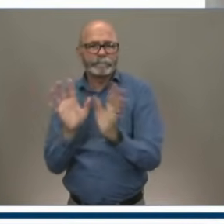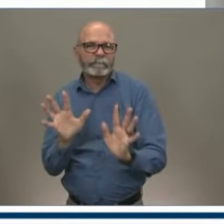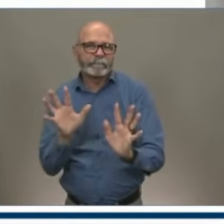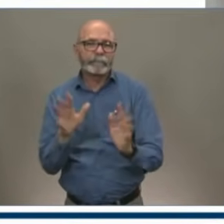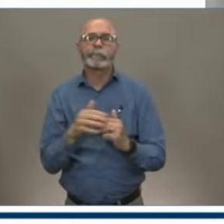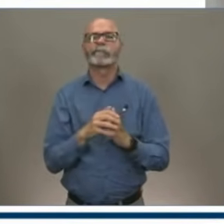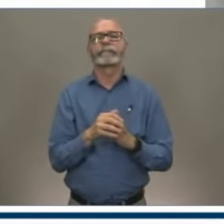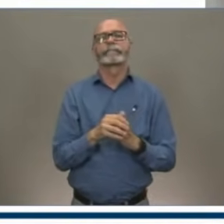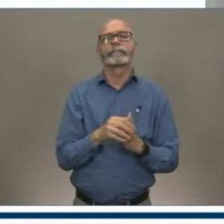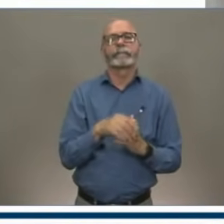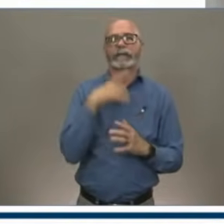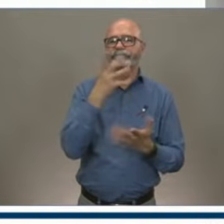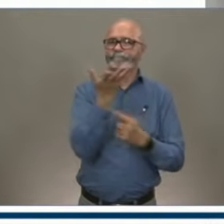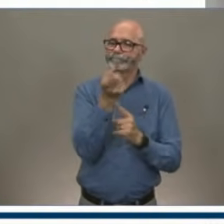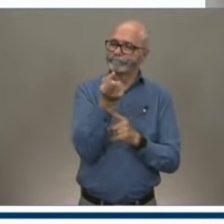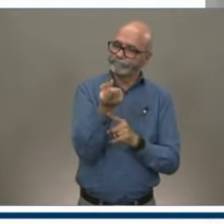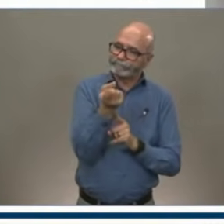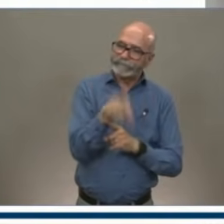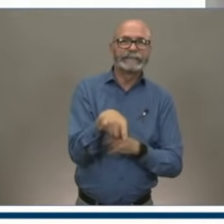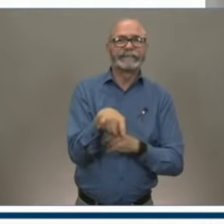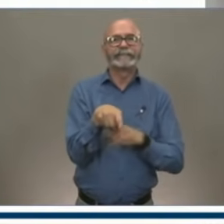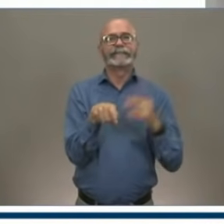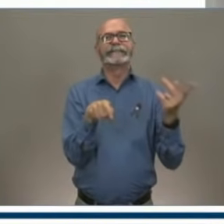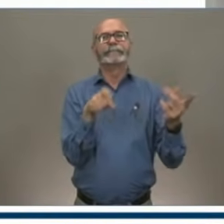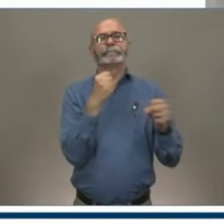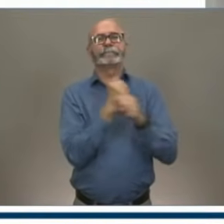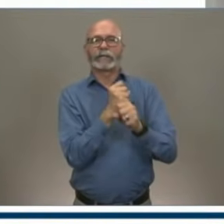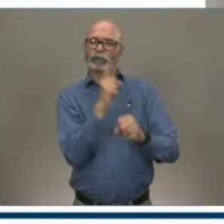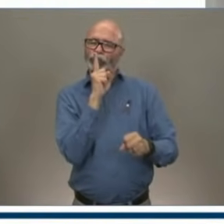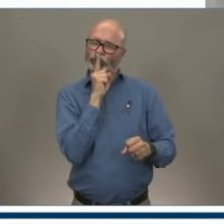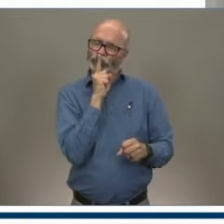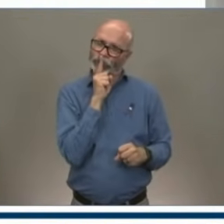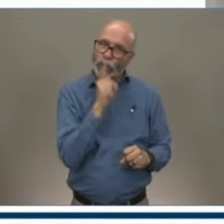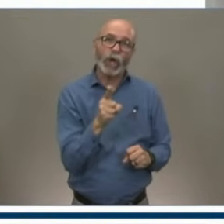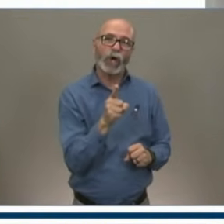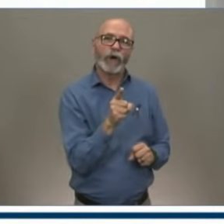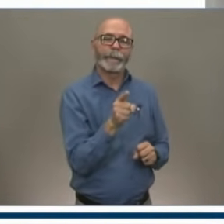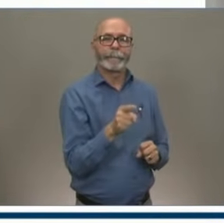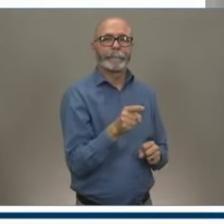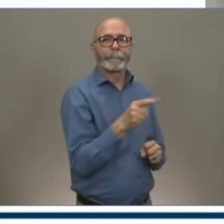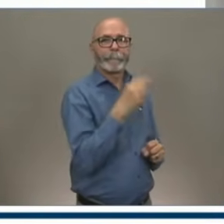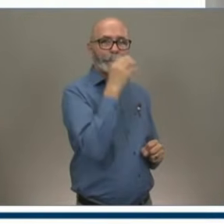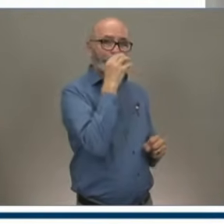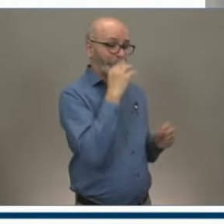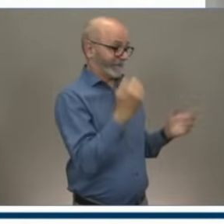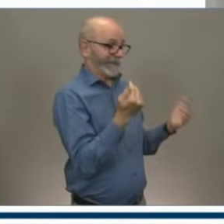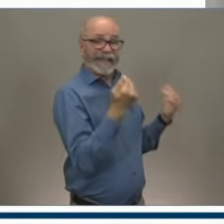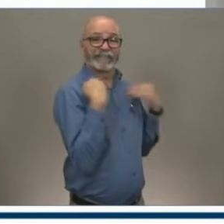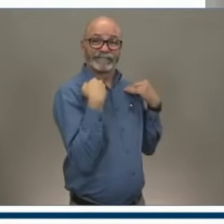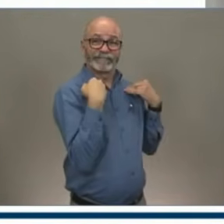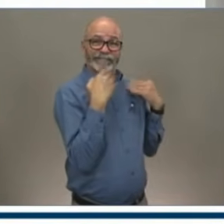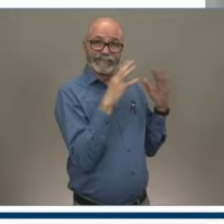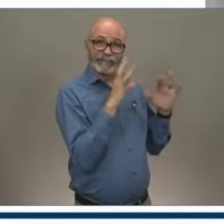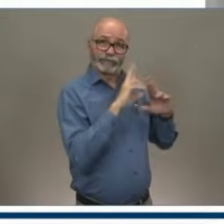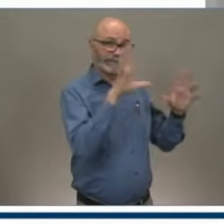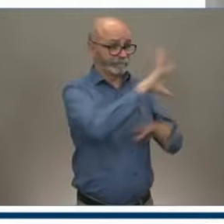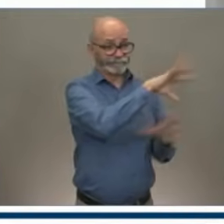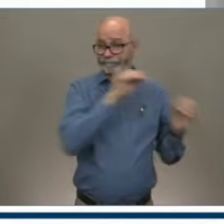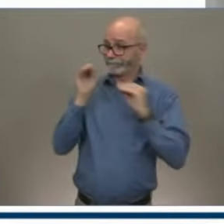to secure the vaccine. Our job will to make sure that the infrastructure is in place to deliver to Nova Scotians when it